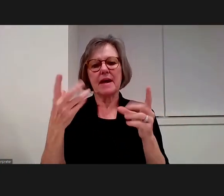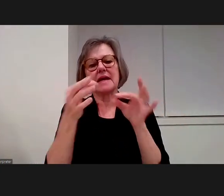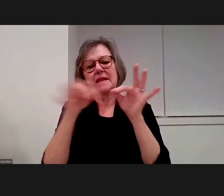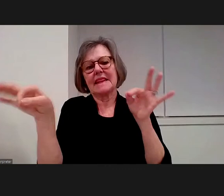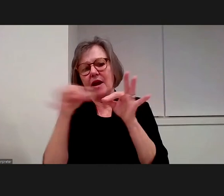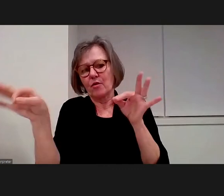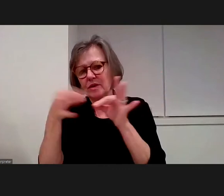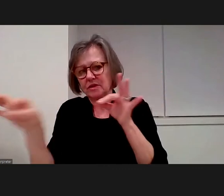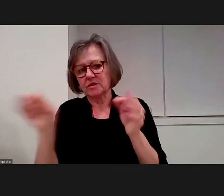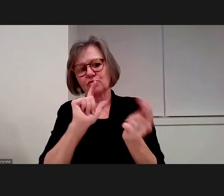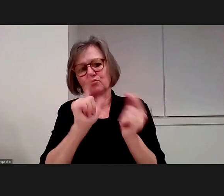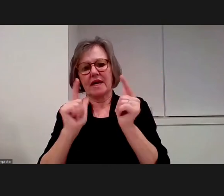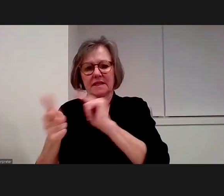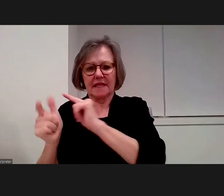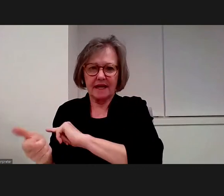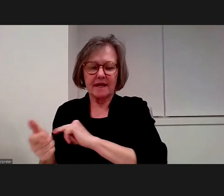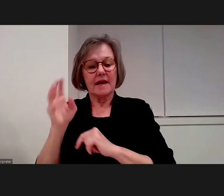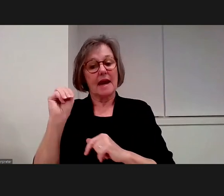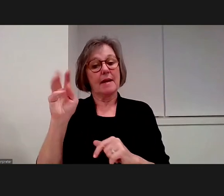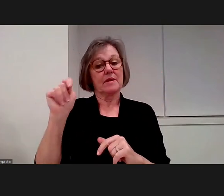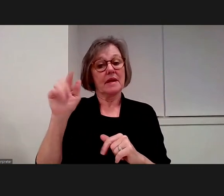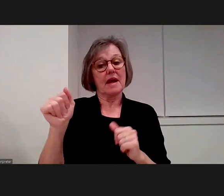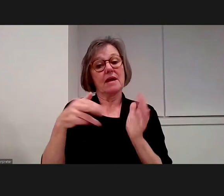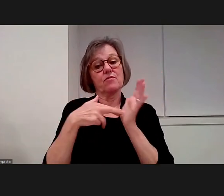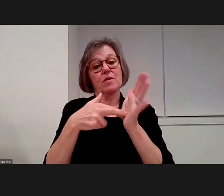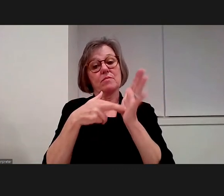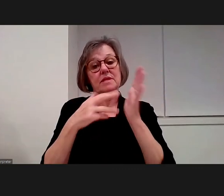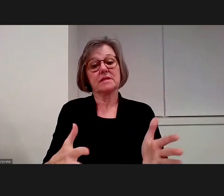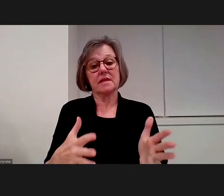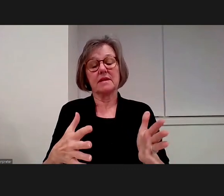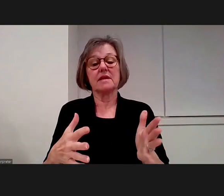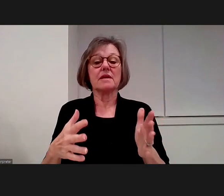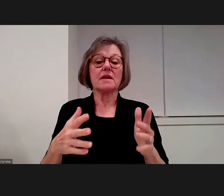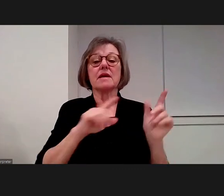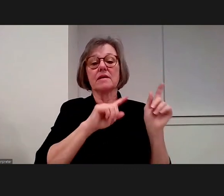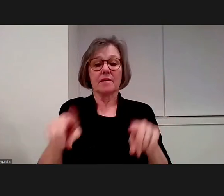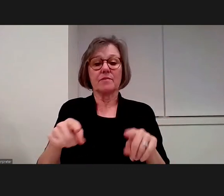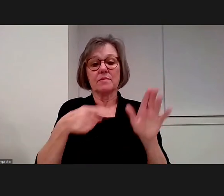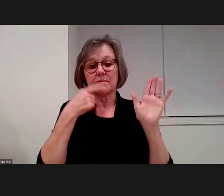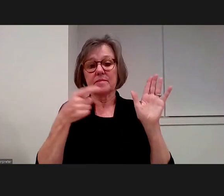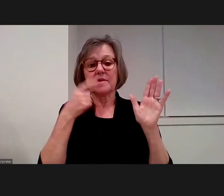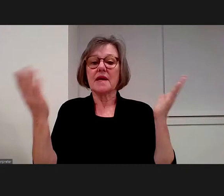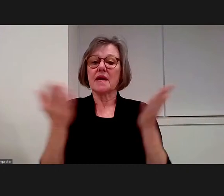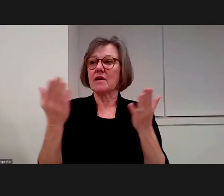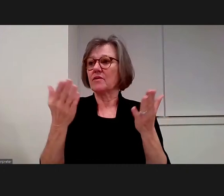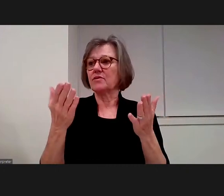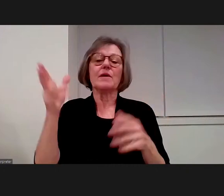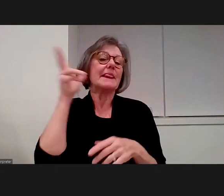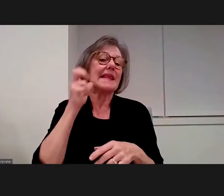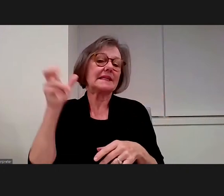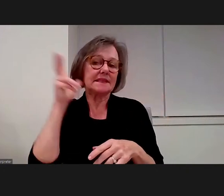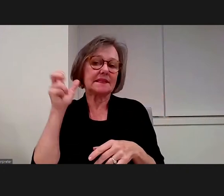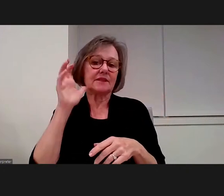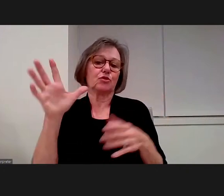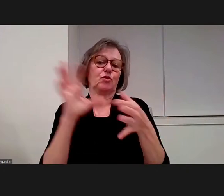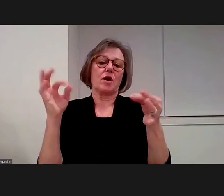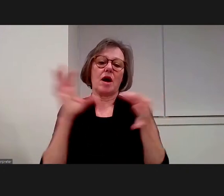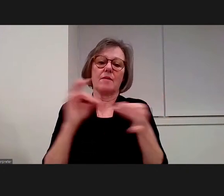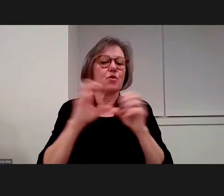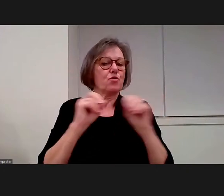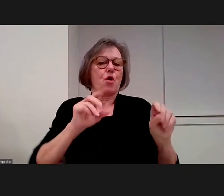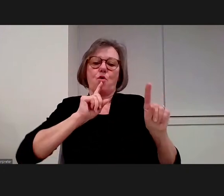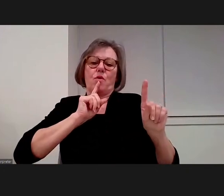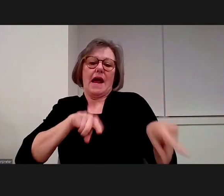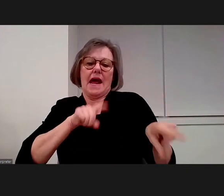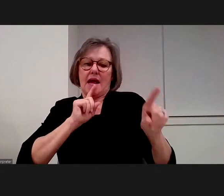translations. The MTA representatives attending this public hearing are here to listen to your comments. No